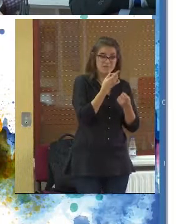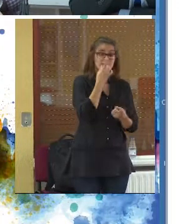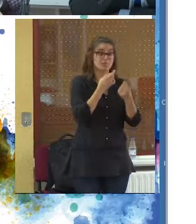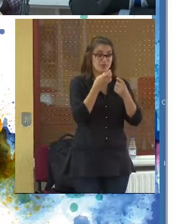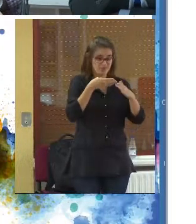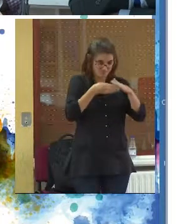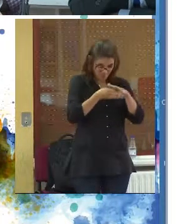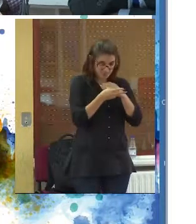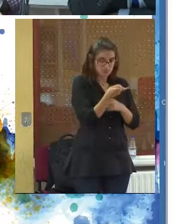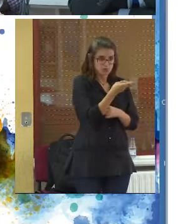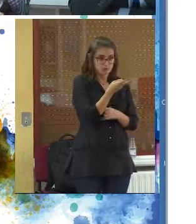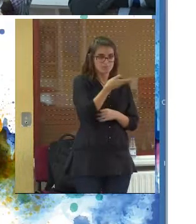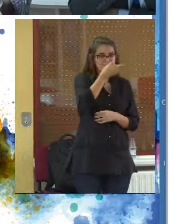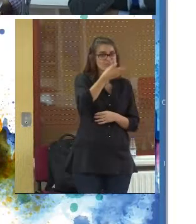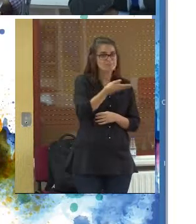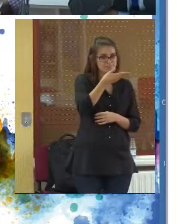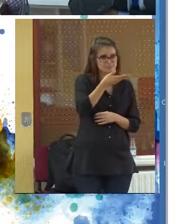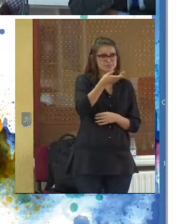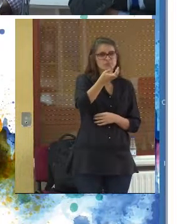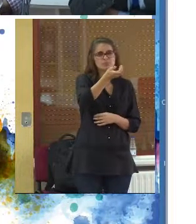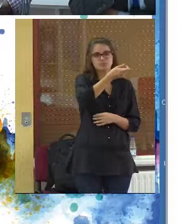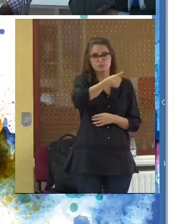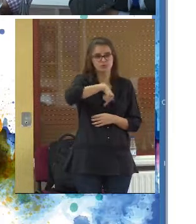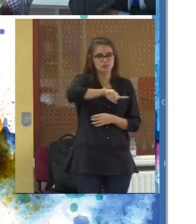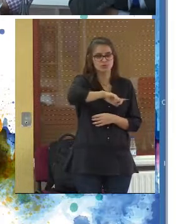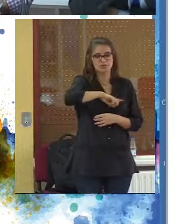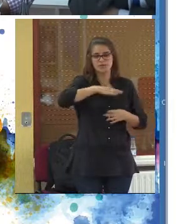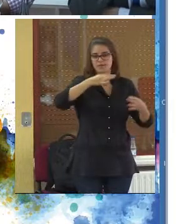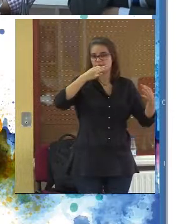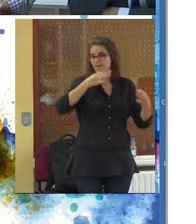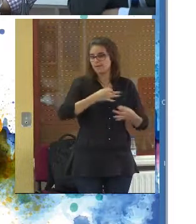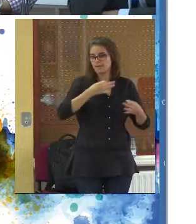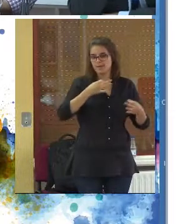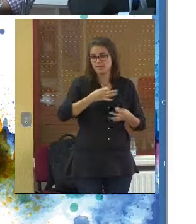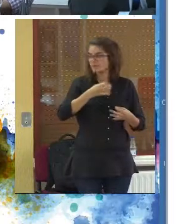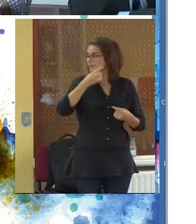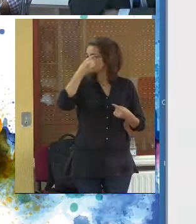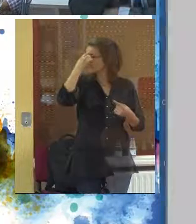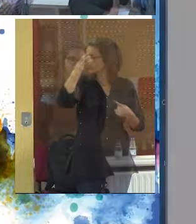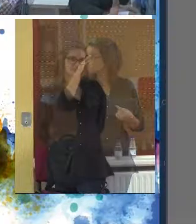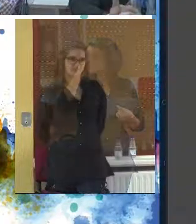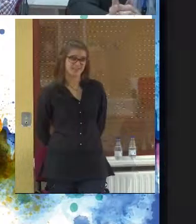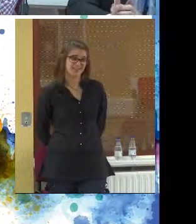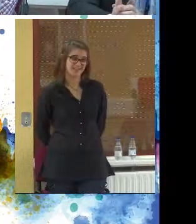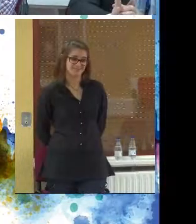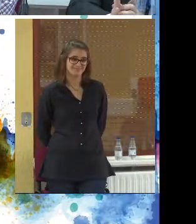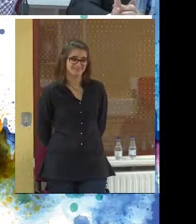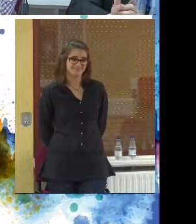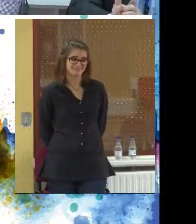Information is paramount. Access to information even more important. But we must be clear about.